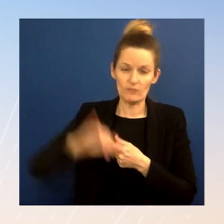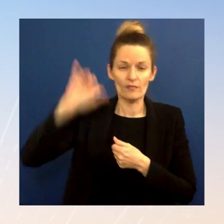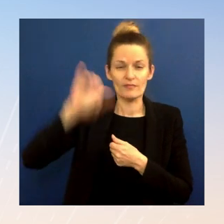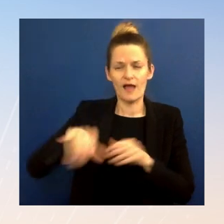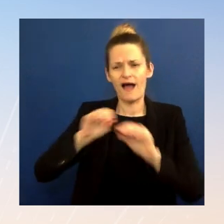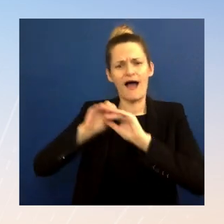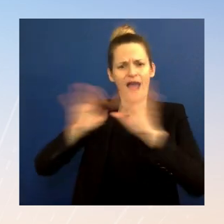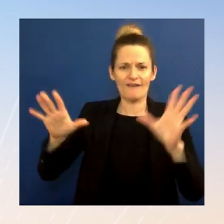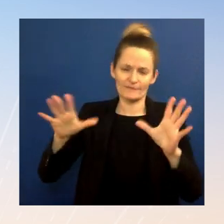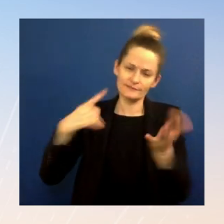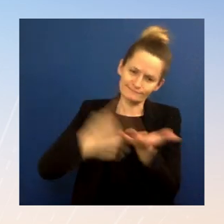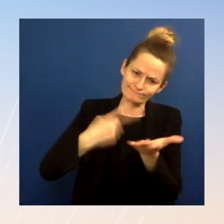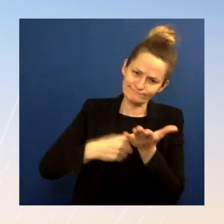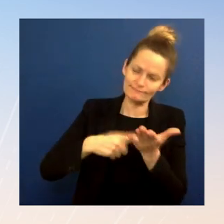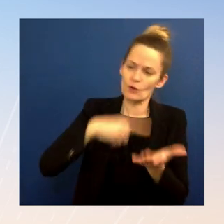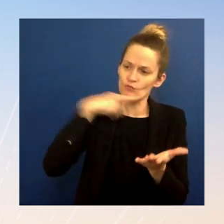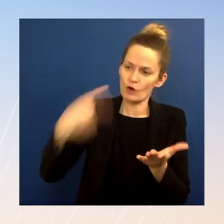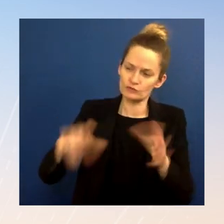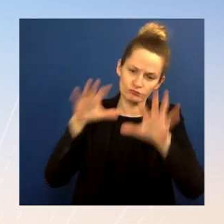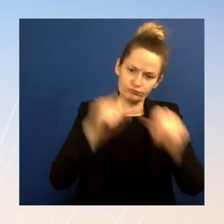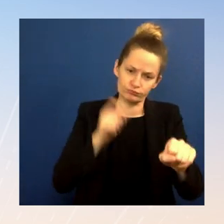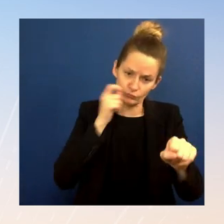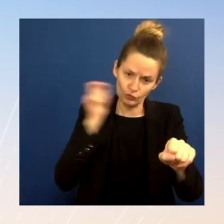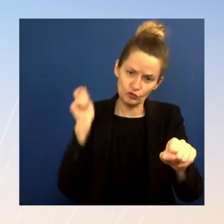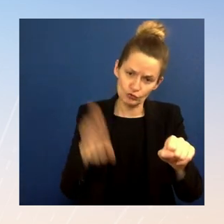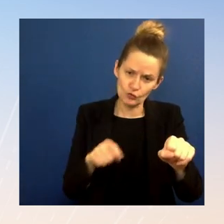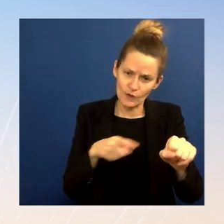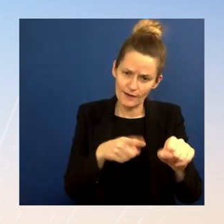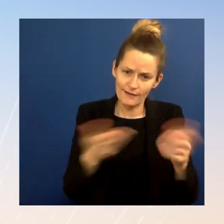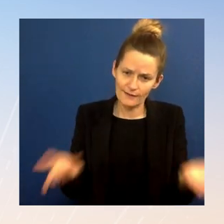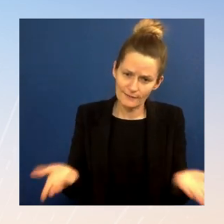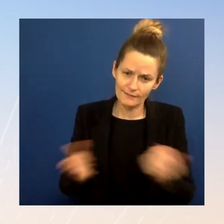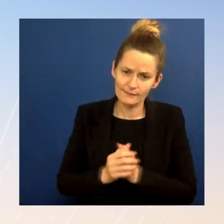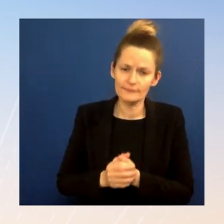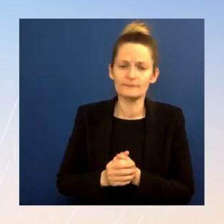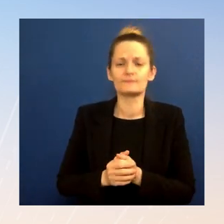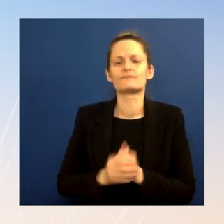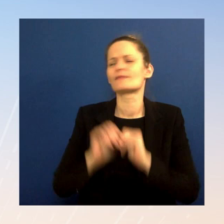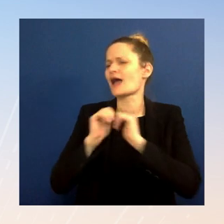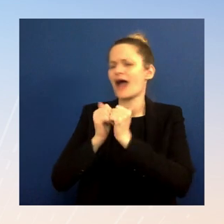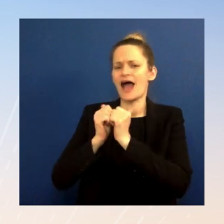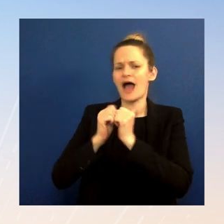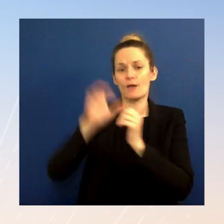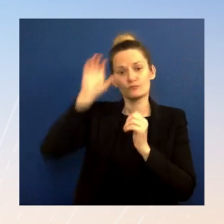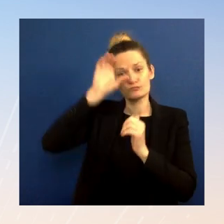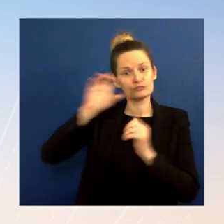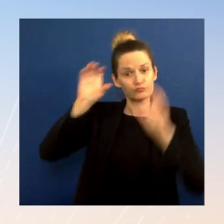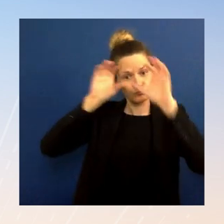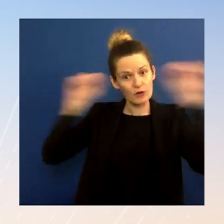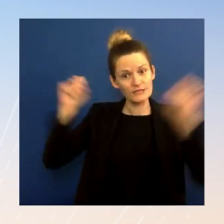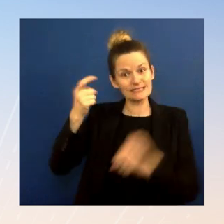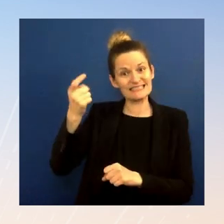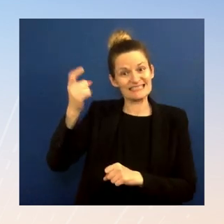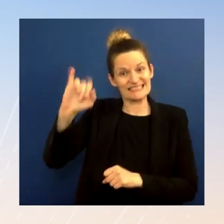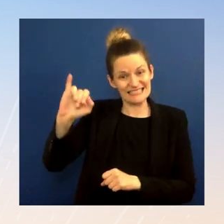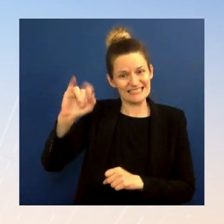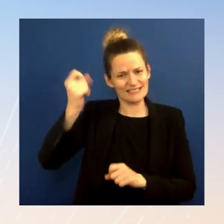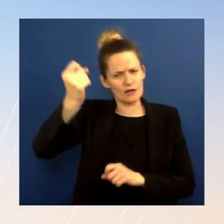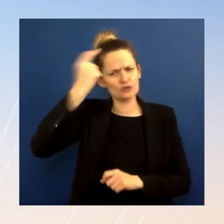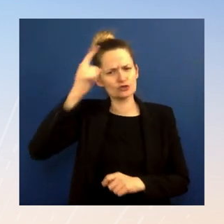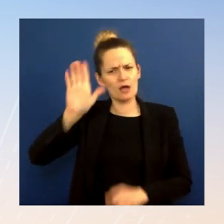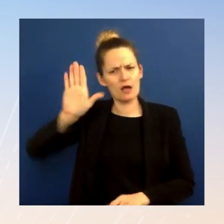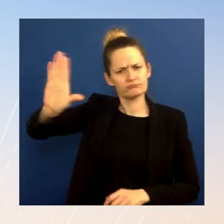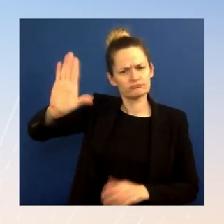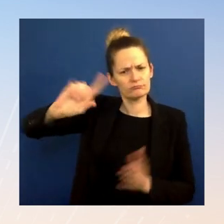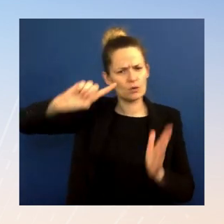of that, and what role or how President Xi sees the role of China in that conflict will be a part of that. There's also a range of